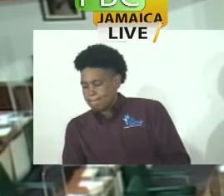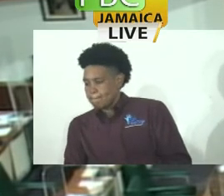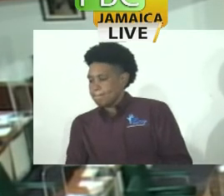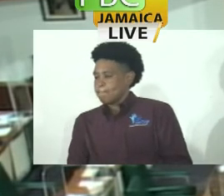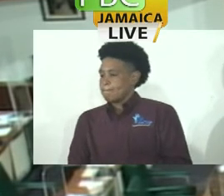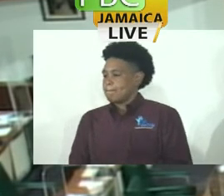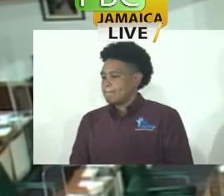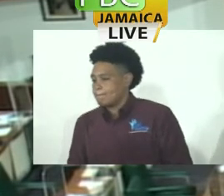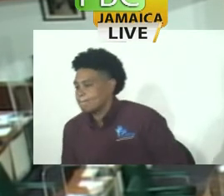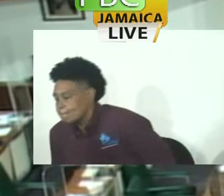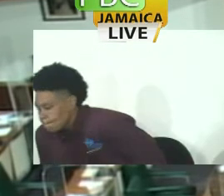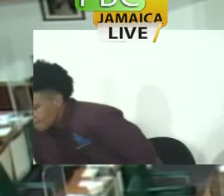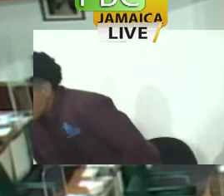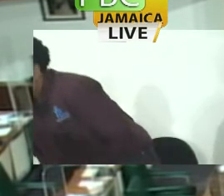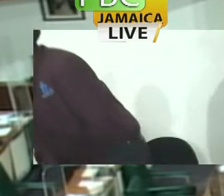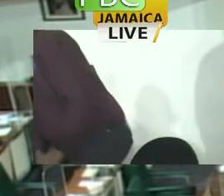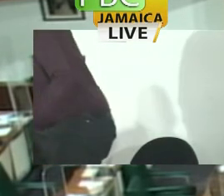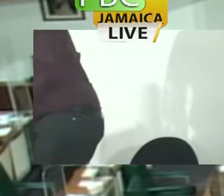few words